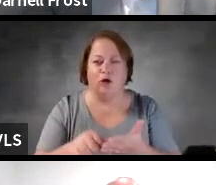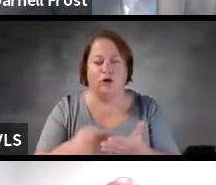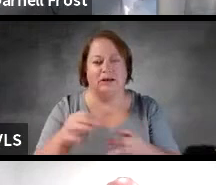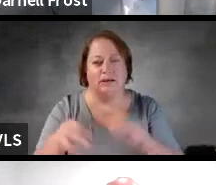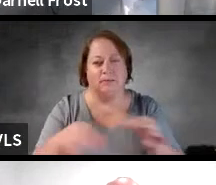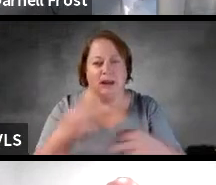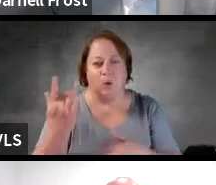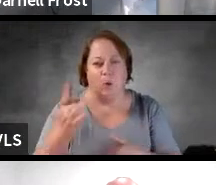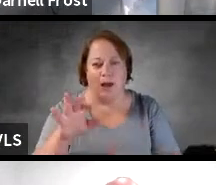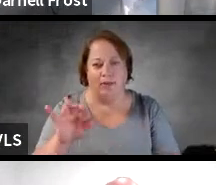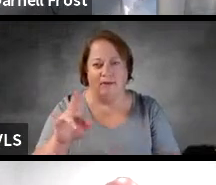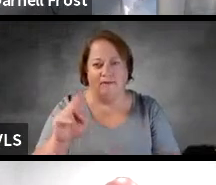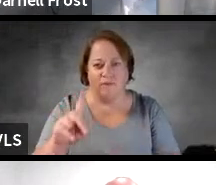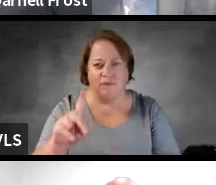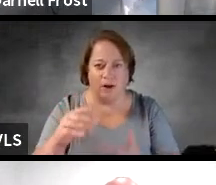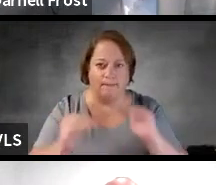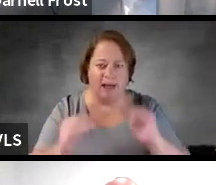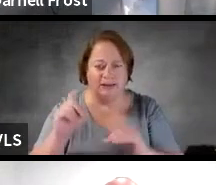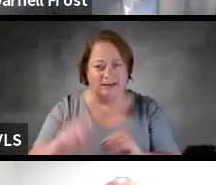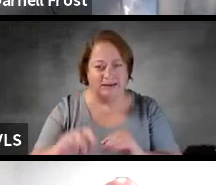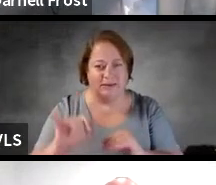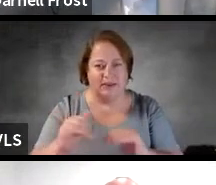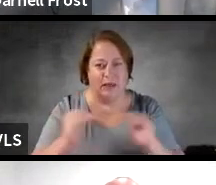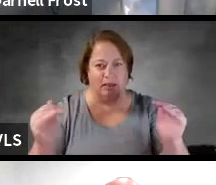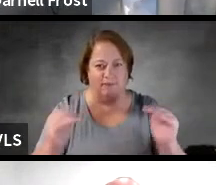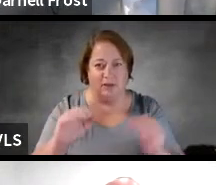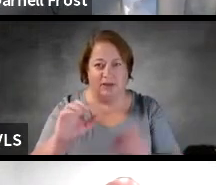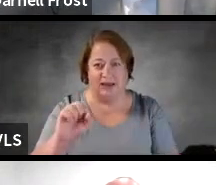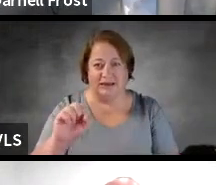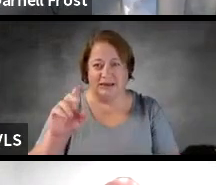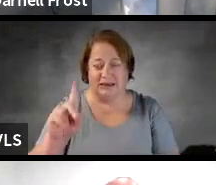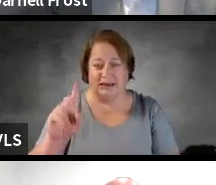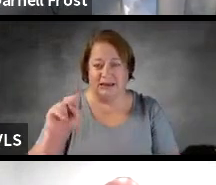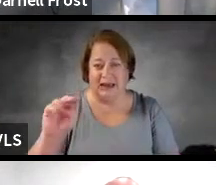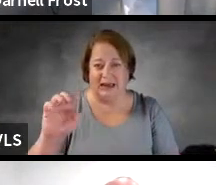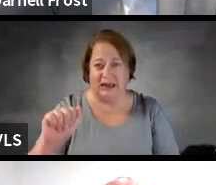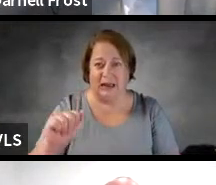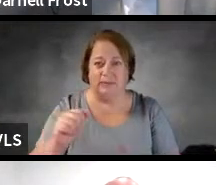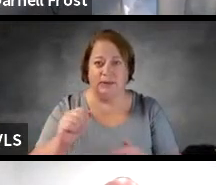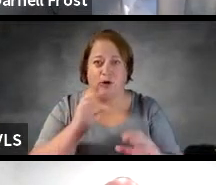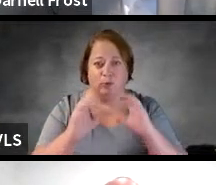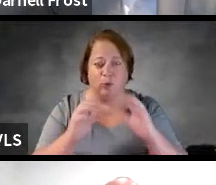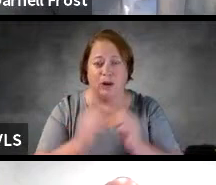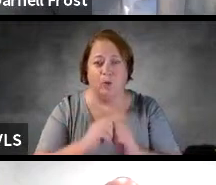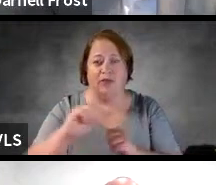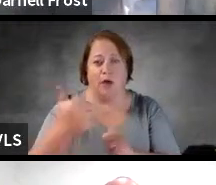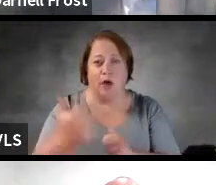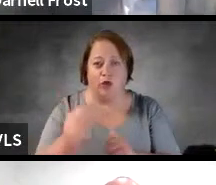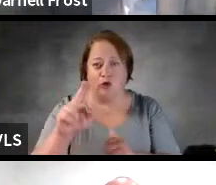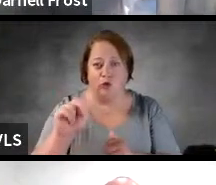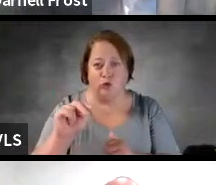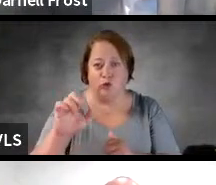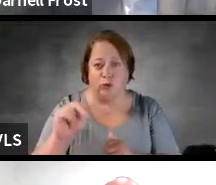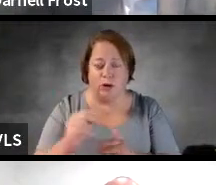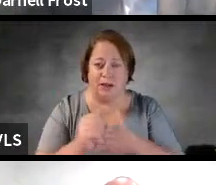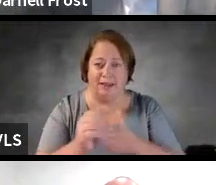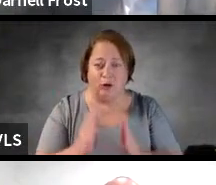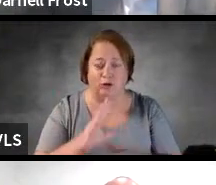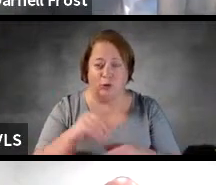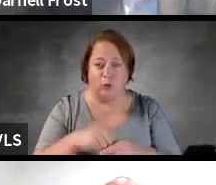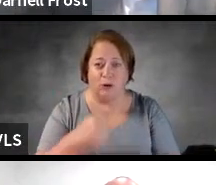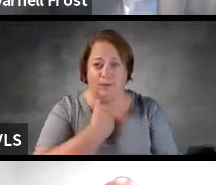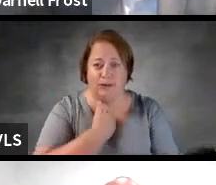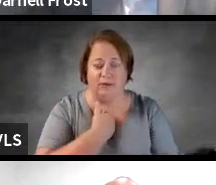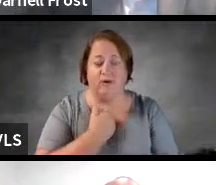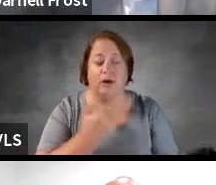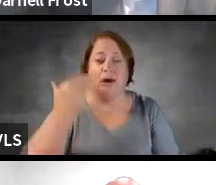would have been a start. The SSD NEA has been communicating with other union leaders, including myself. I am aware that